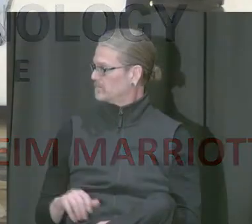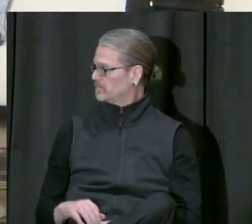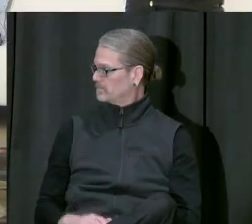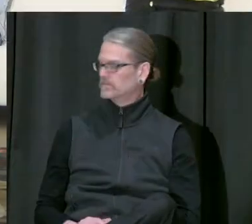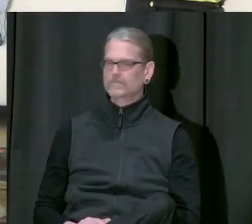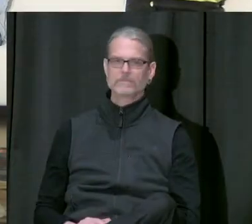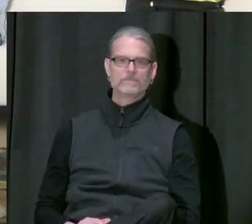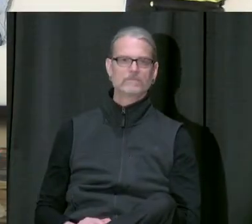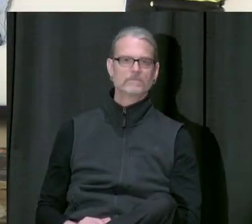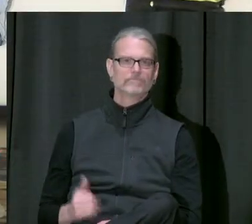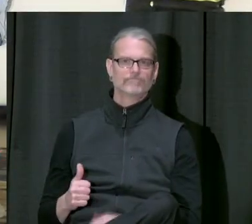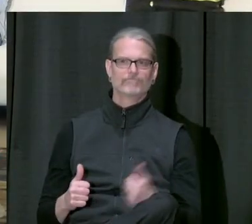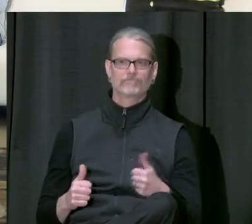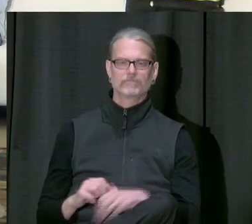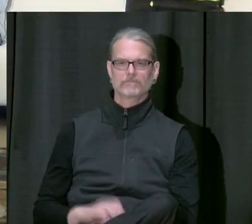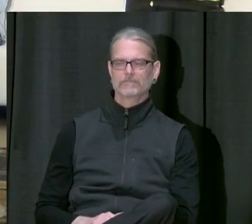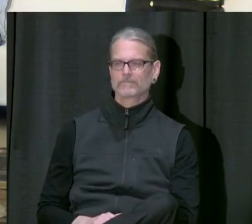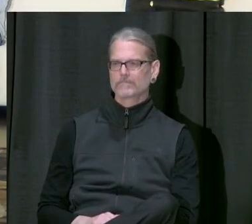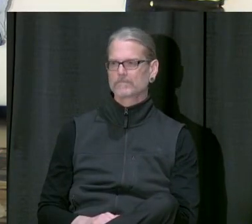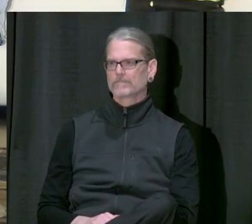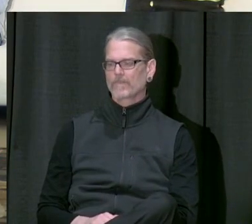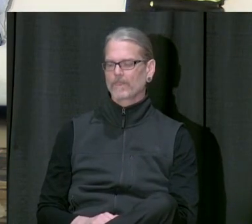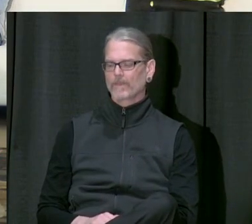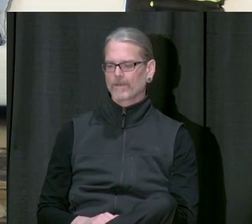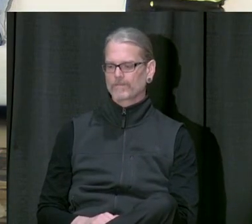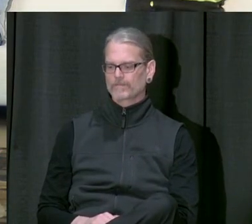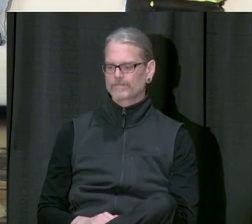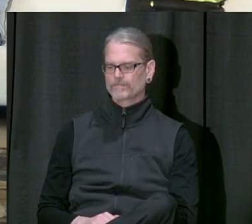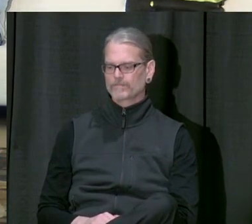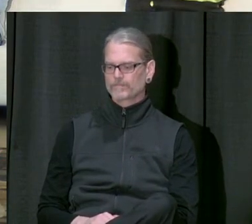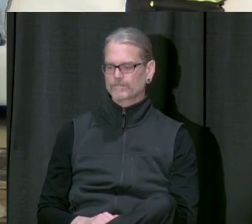Test 1, 2. Testing. Yep. Testing.